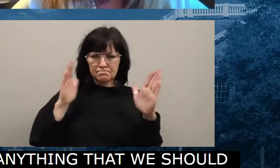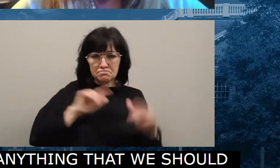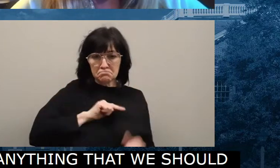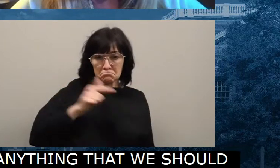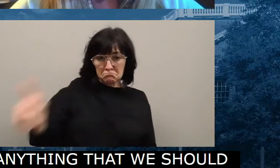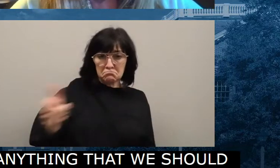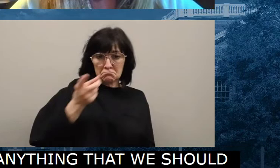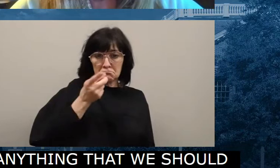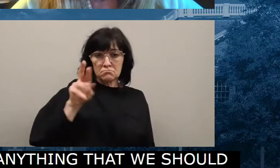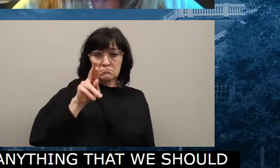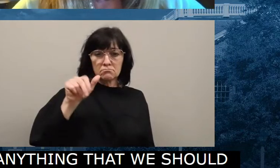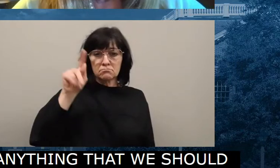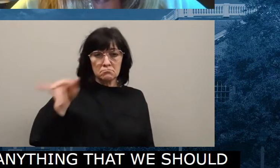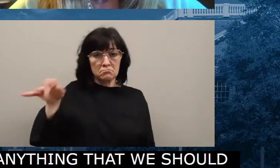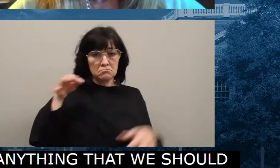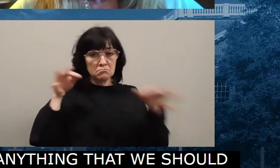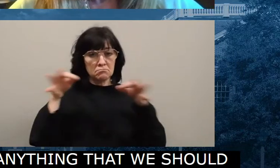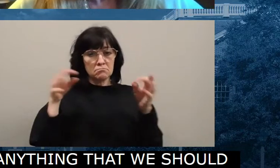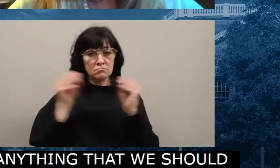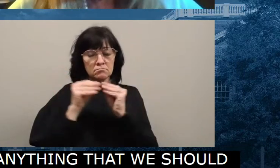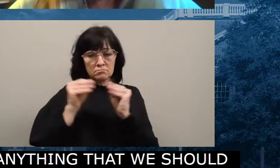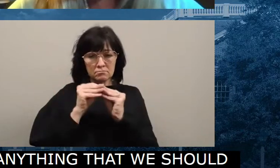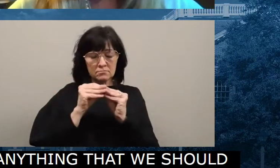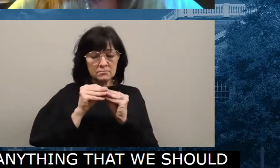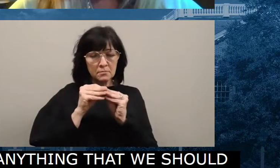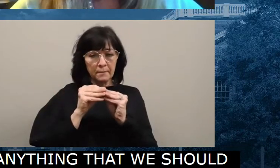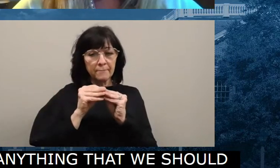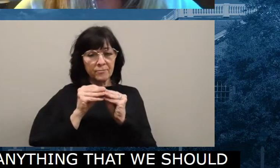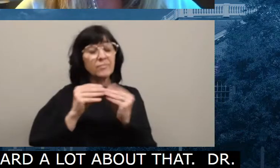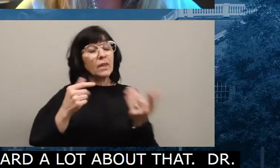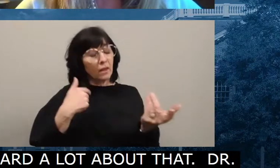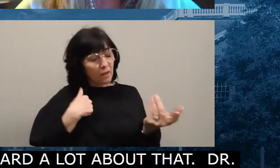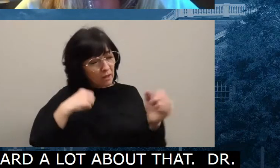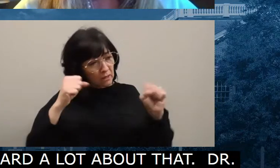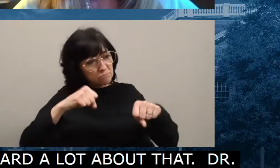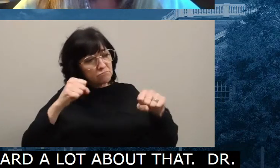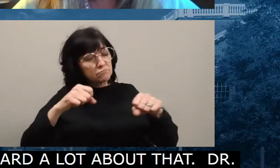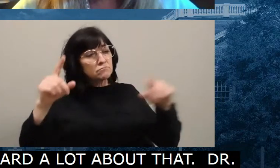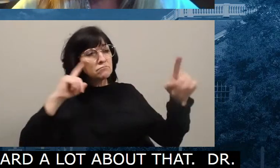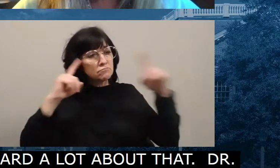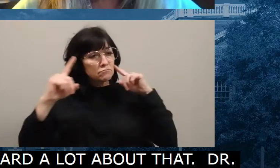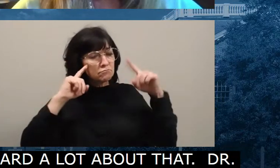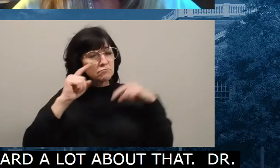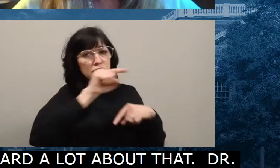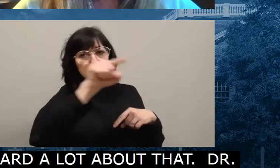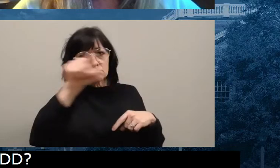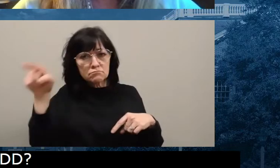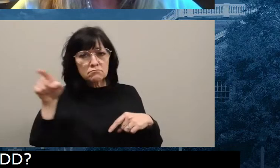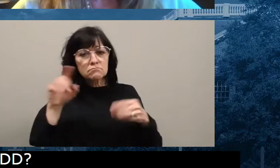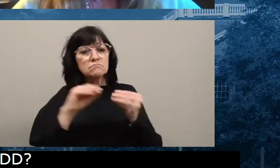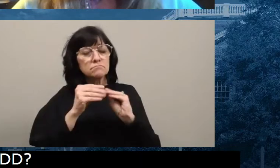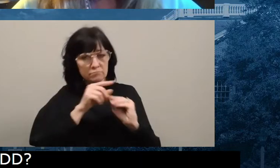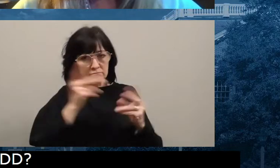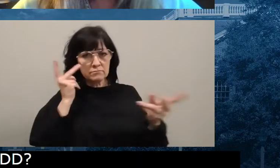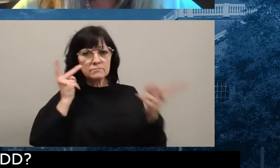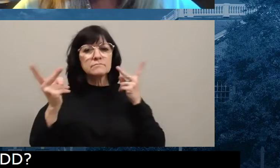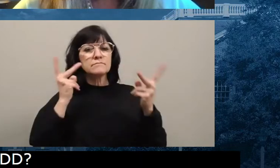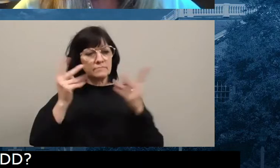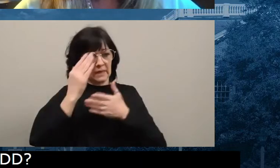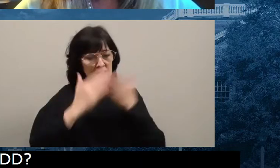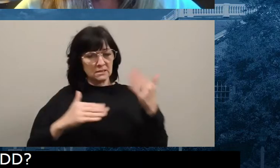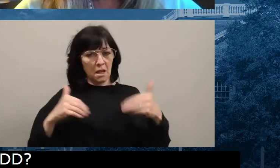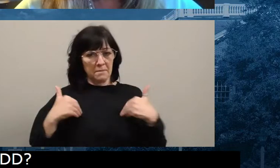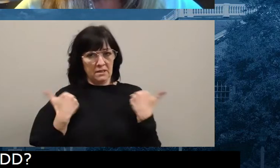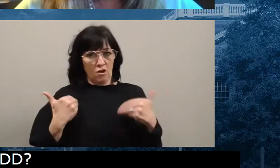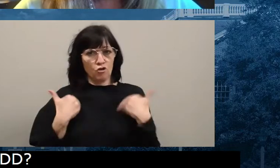our last check, we heard from the hospitals that they were seeing some younger patients, so not